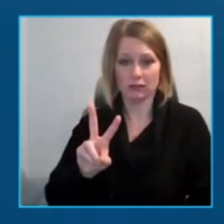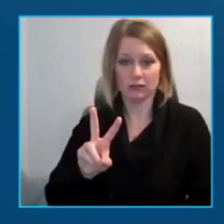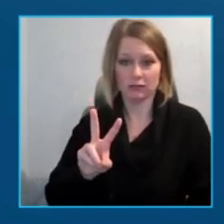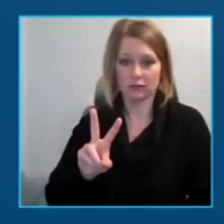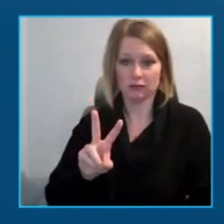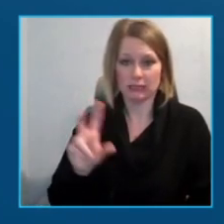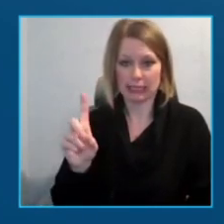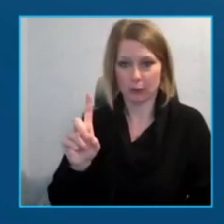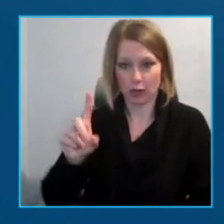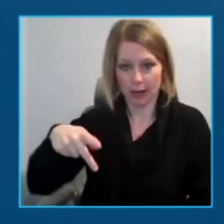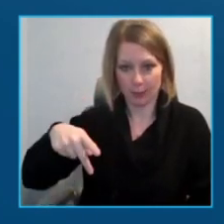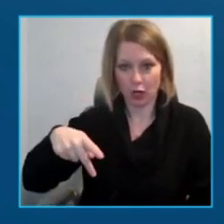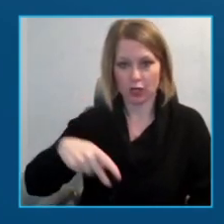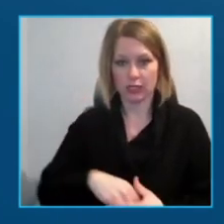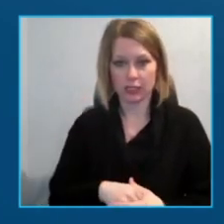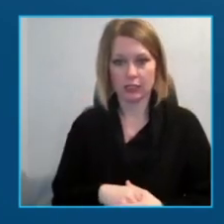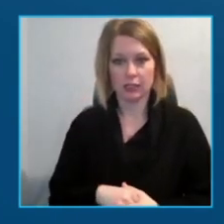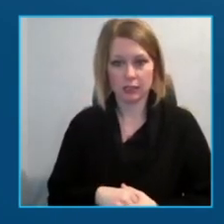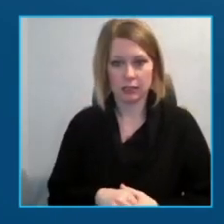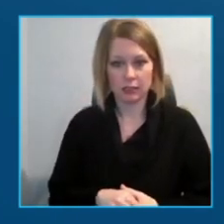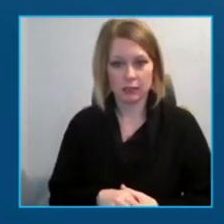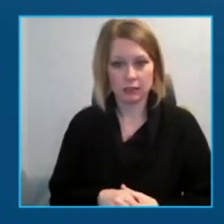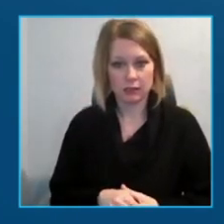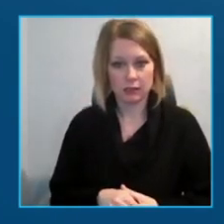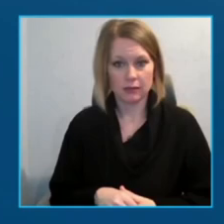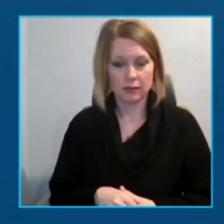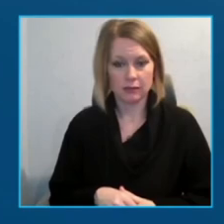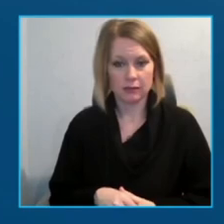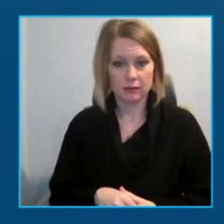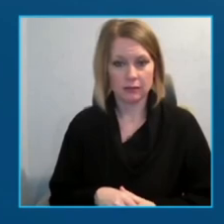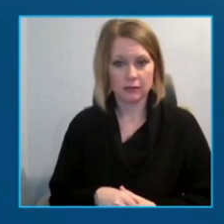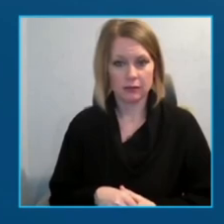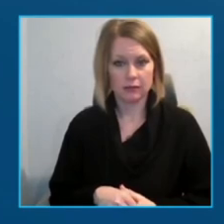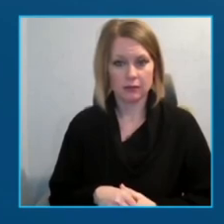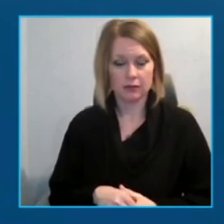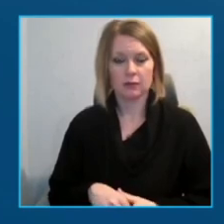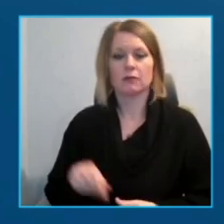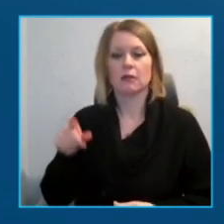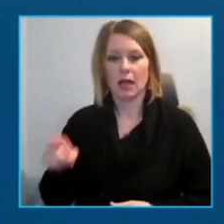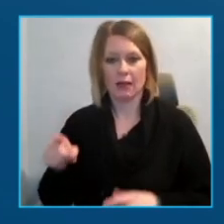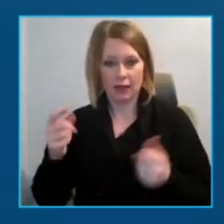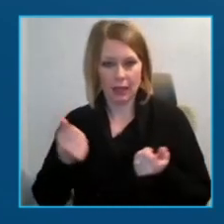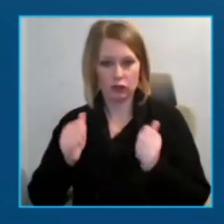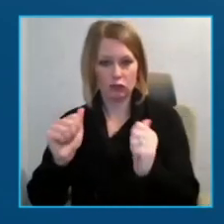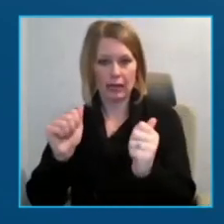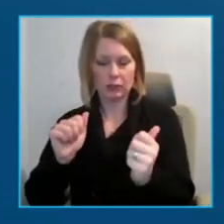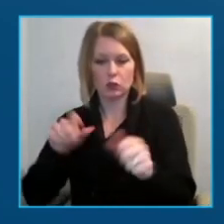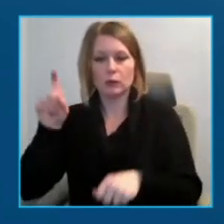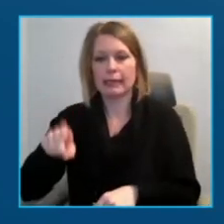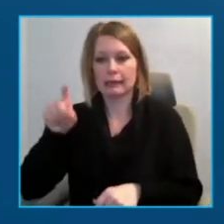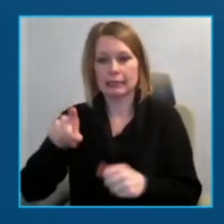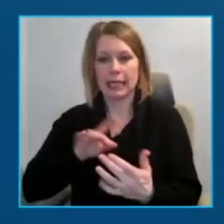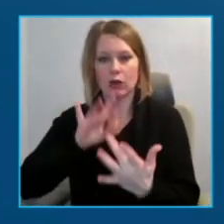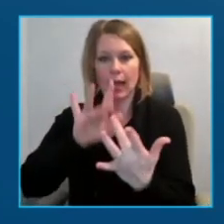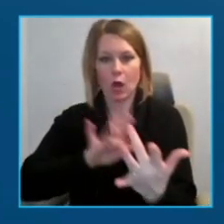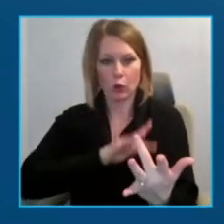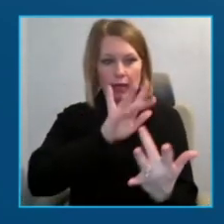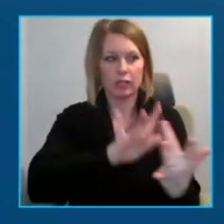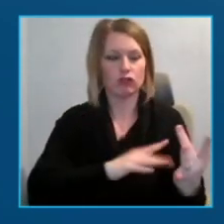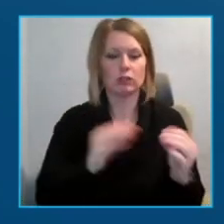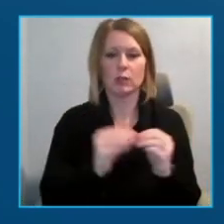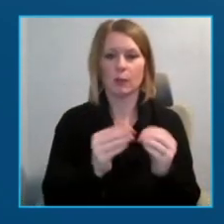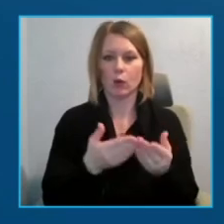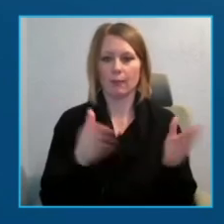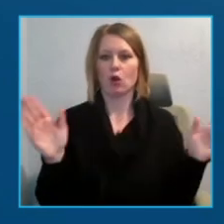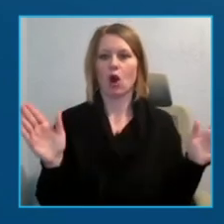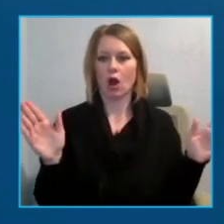included failed to do necessary outreach to broad demographics of the Democratic Party. I